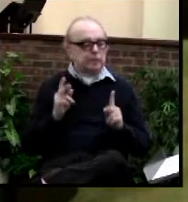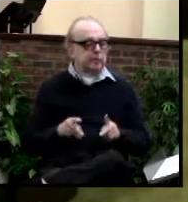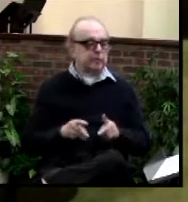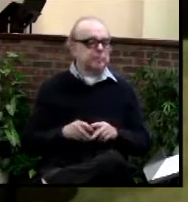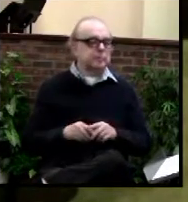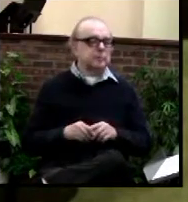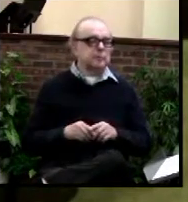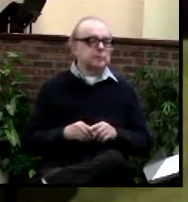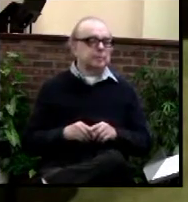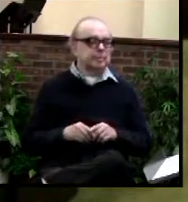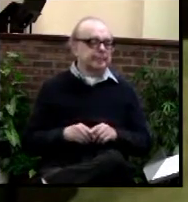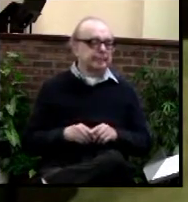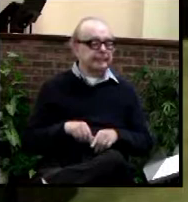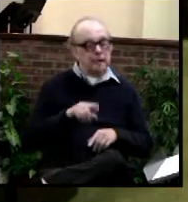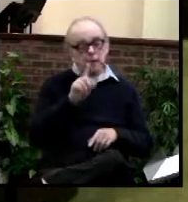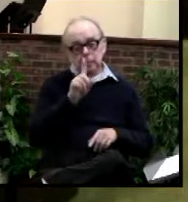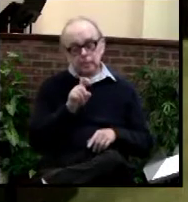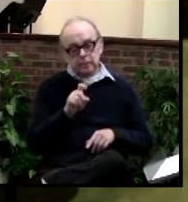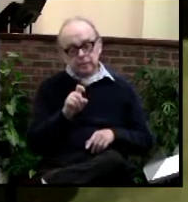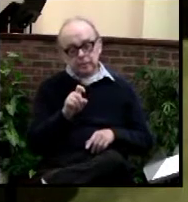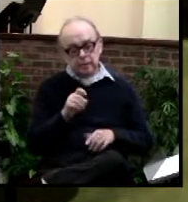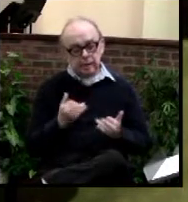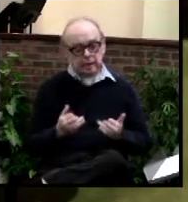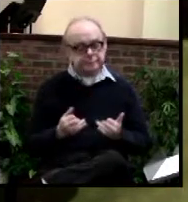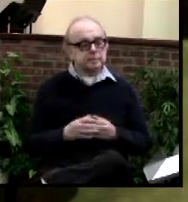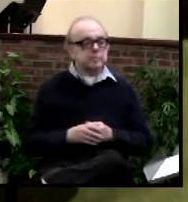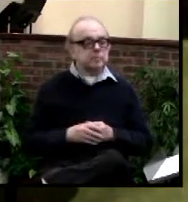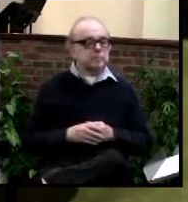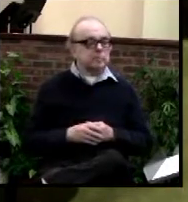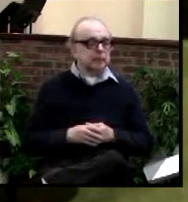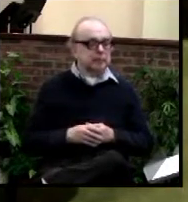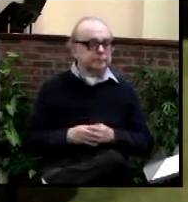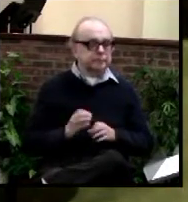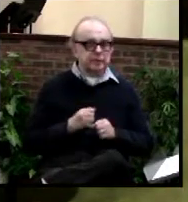So the question arises today, as I get a song of an invitation.